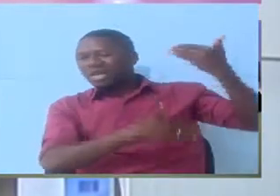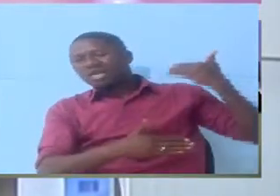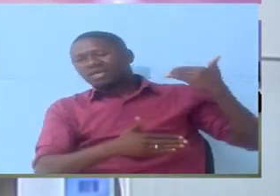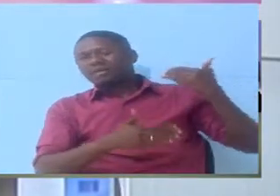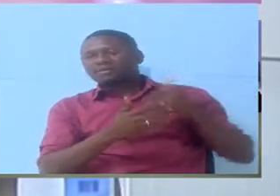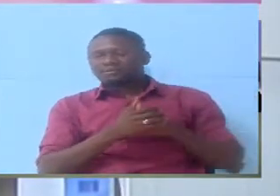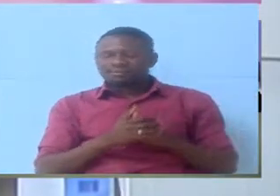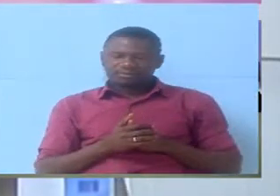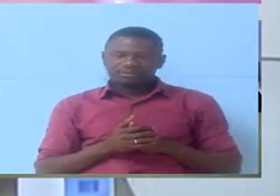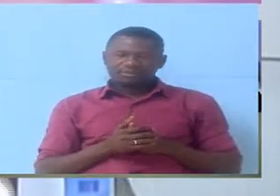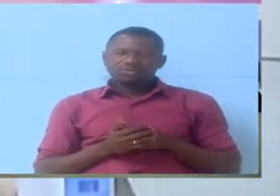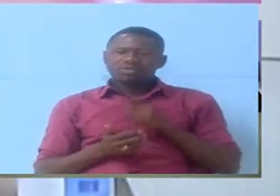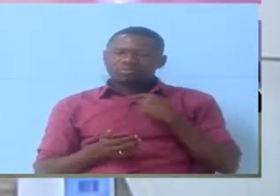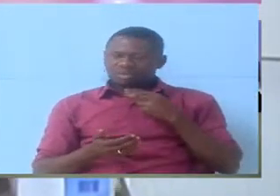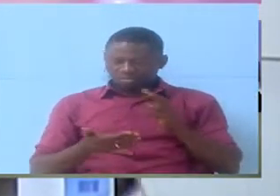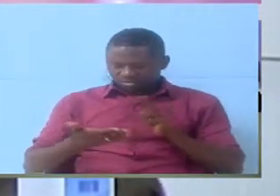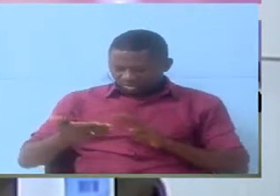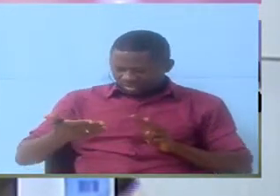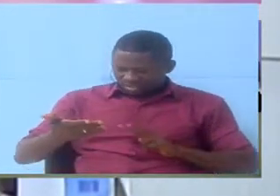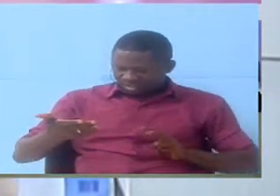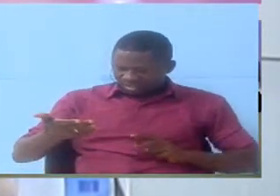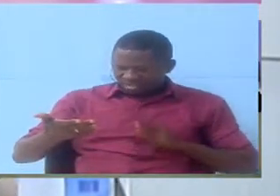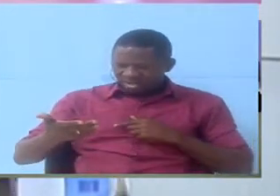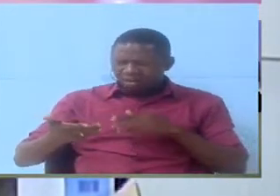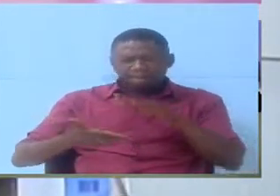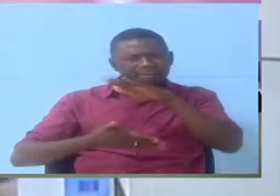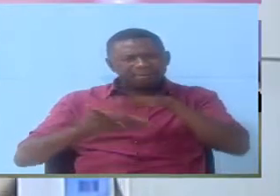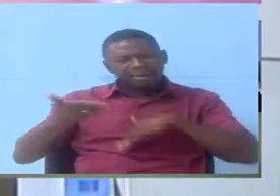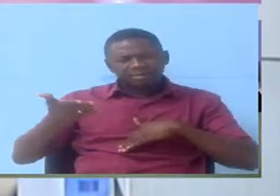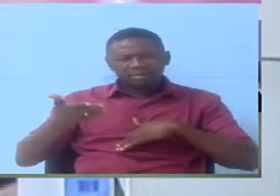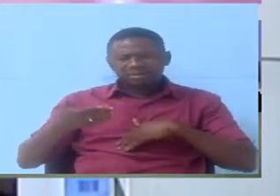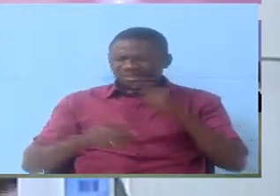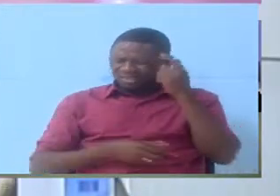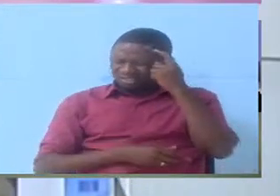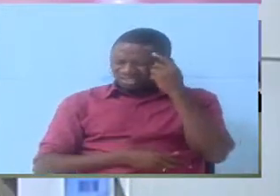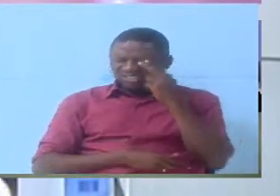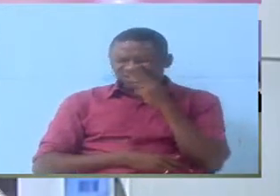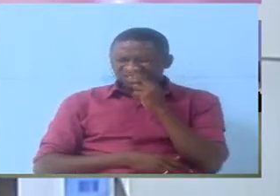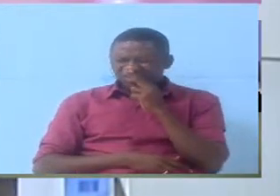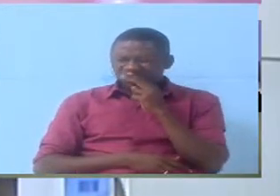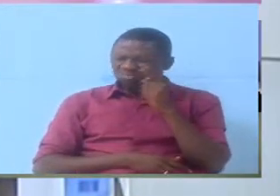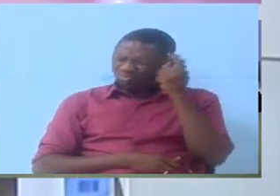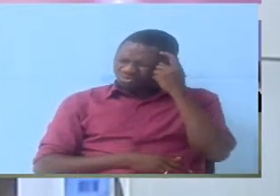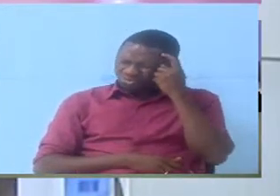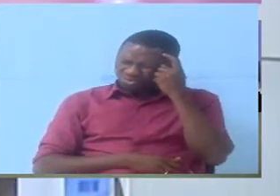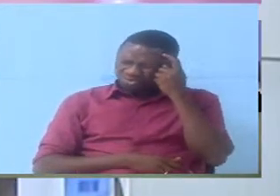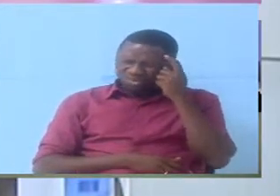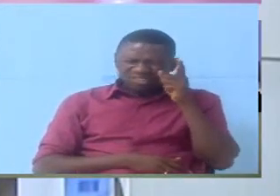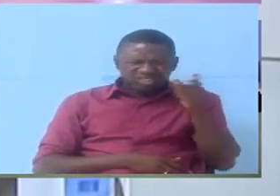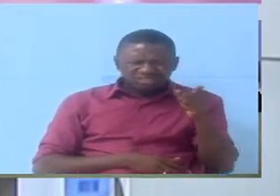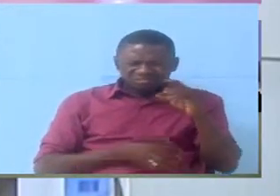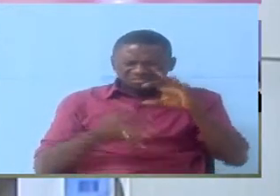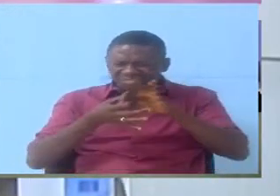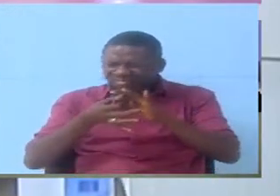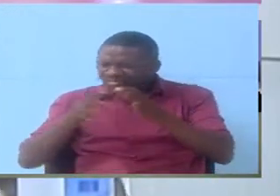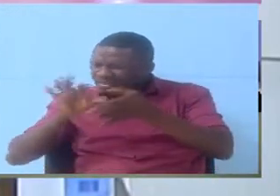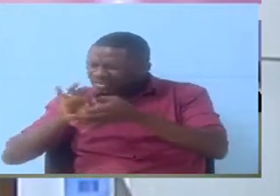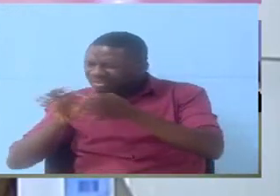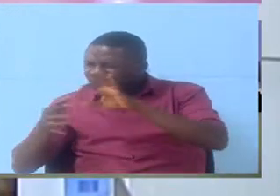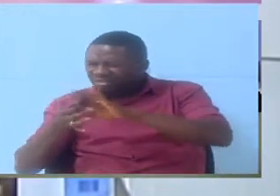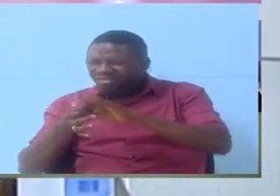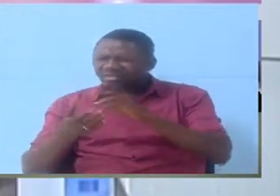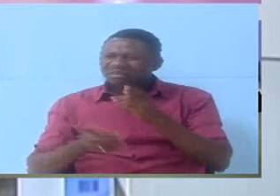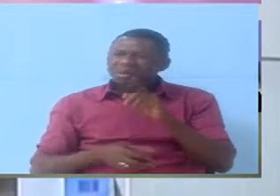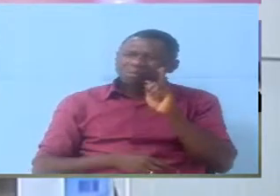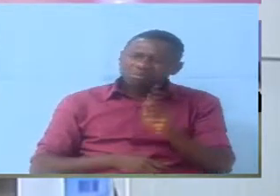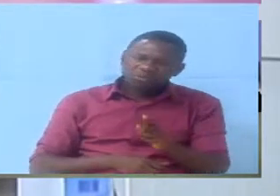correspondent. Mbeo kaitu le karankang. Trying to connect, you know, the dots. Ruka nyinkuolu katandinyo la ke nakinyo balabang.